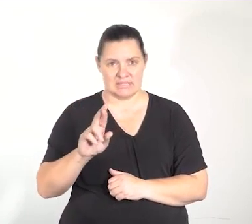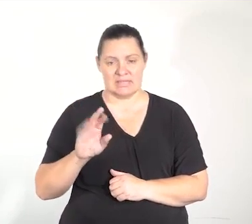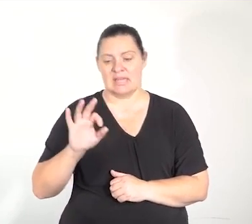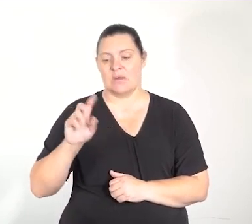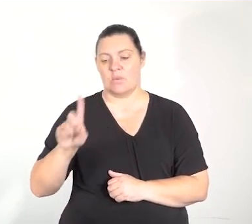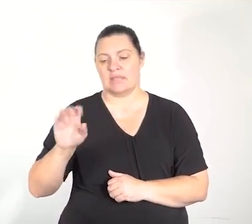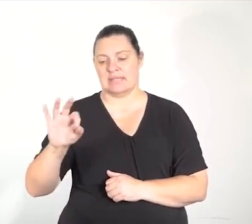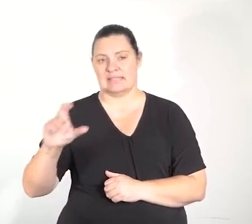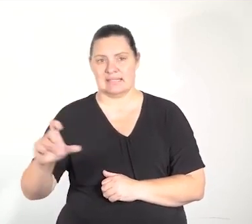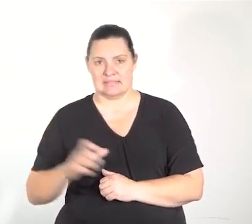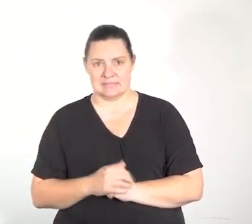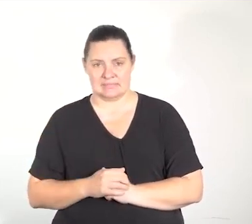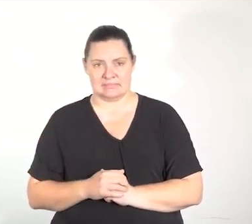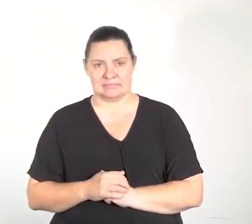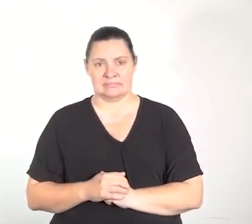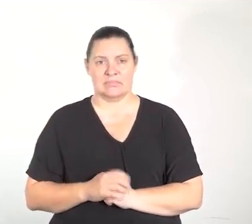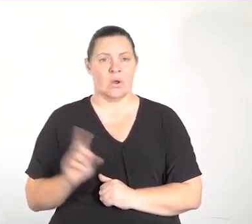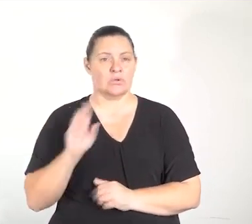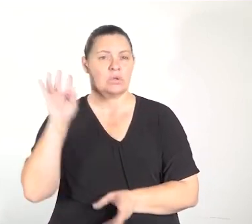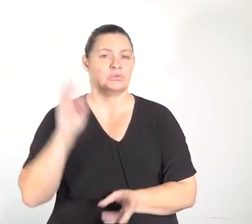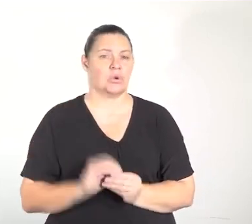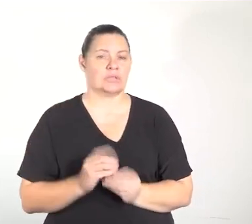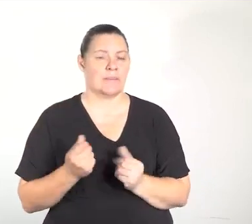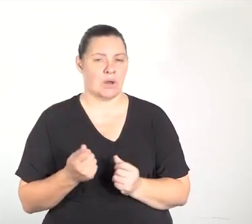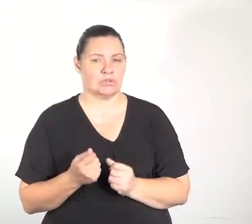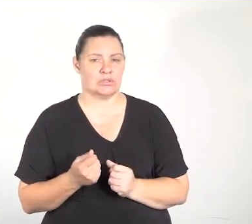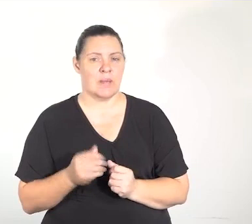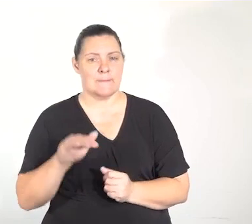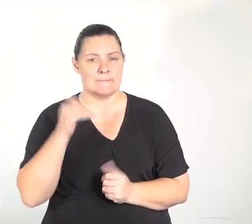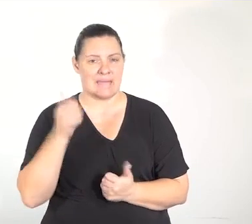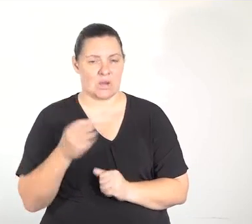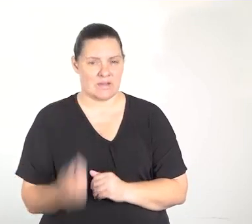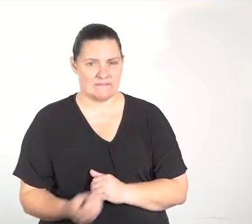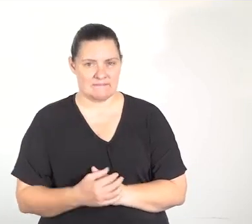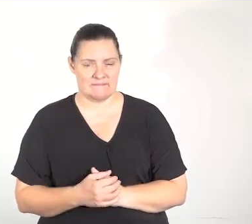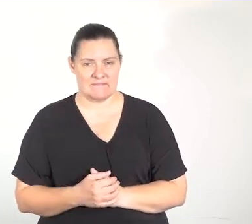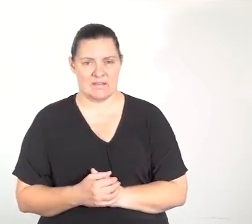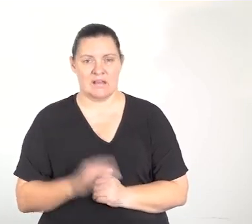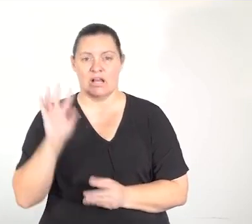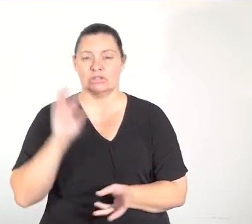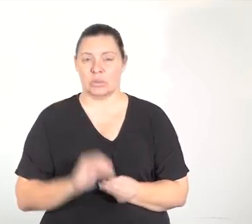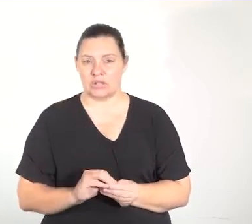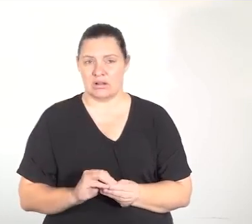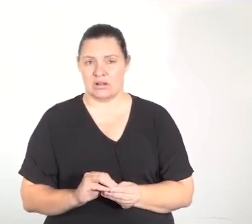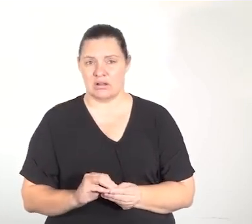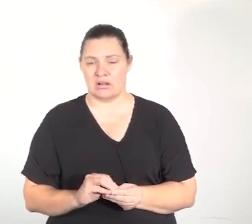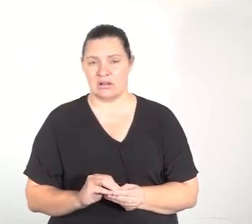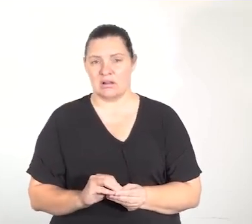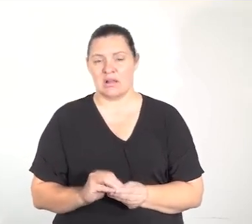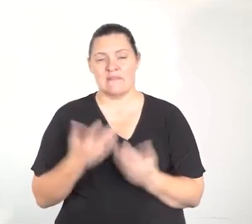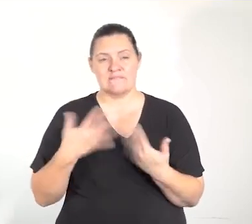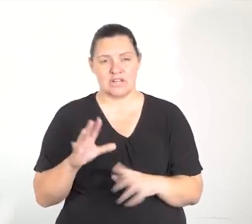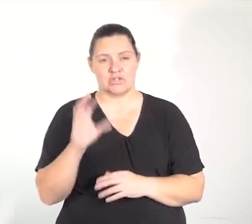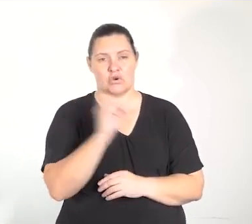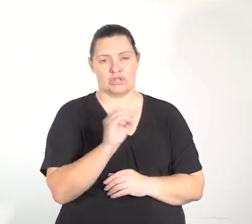rands and 13 cents. So what is the total amount that Nicholas has in his bank account? So the total amount, remember,